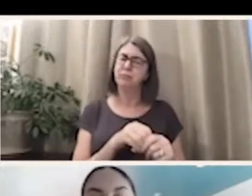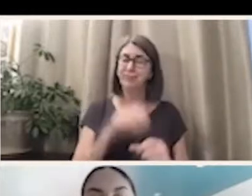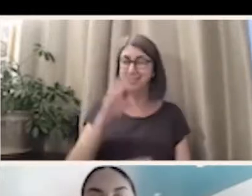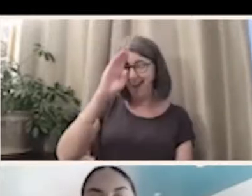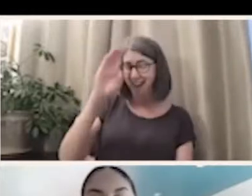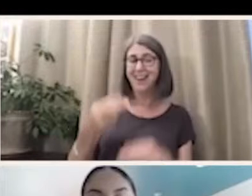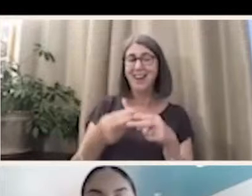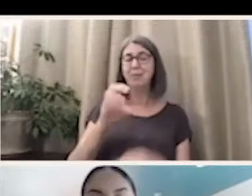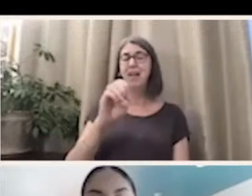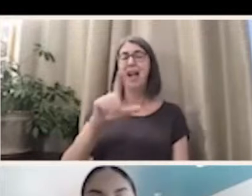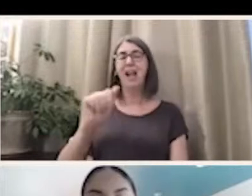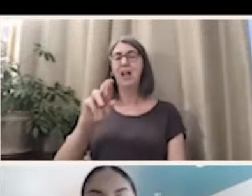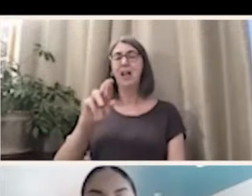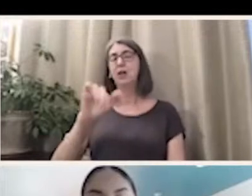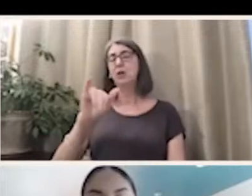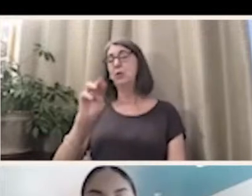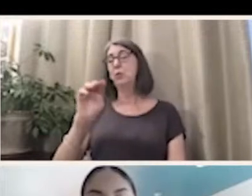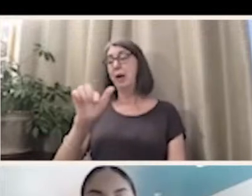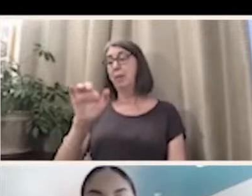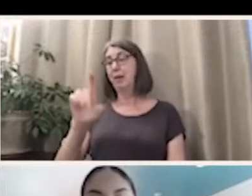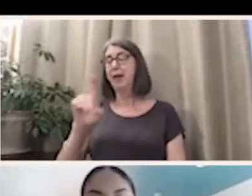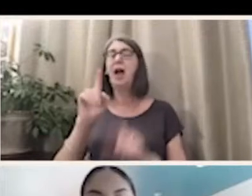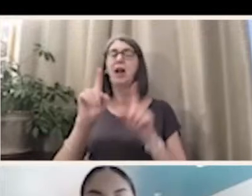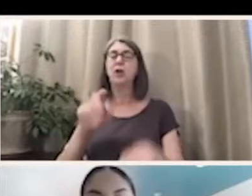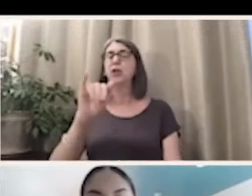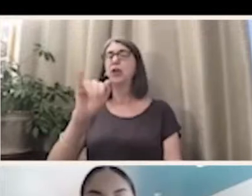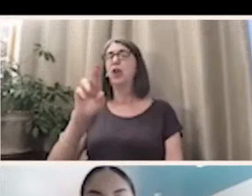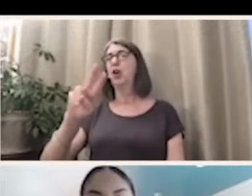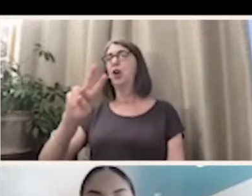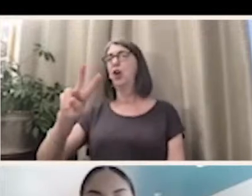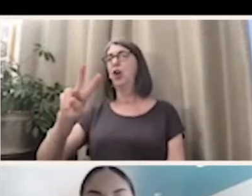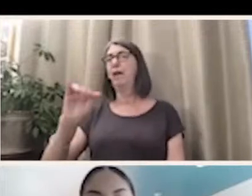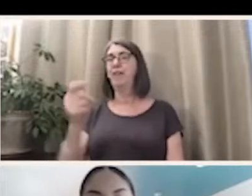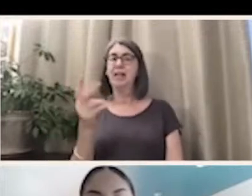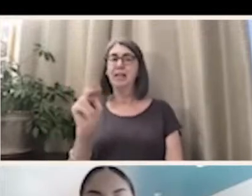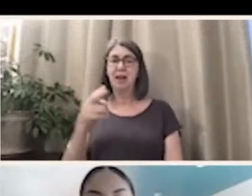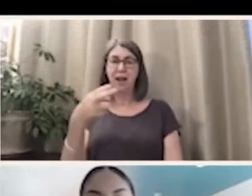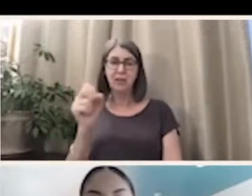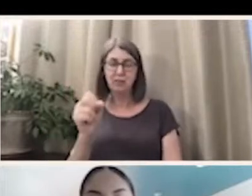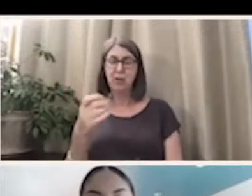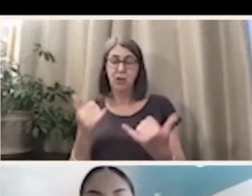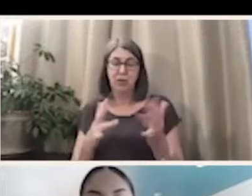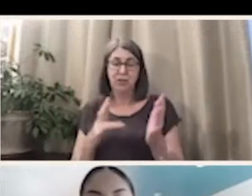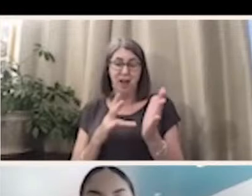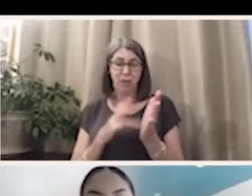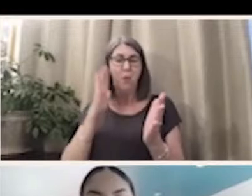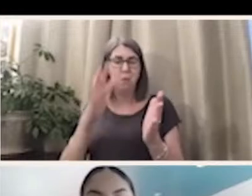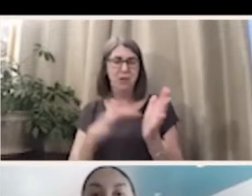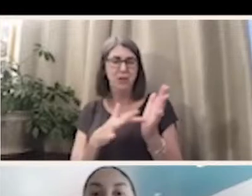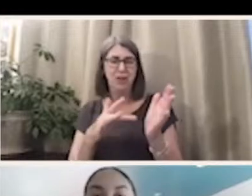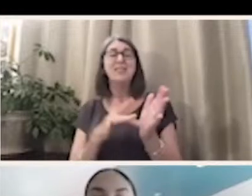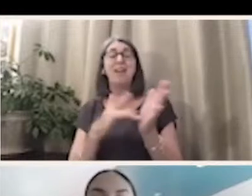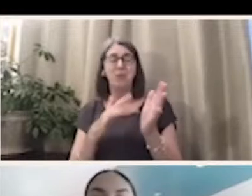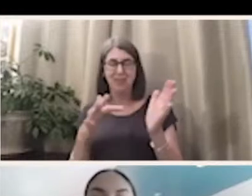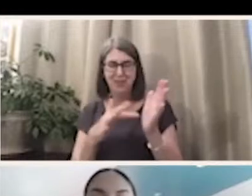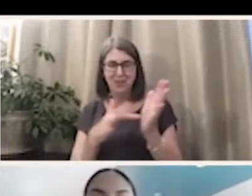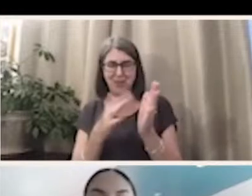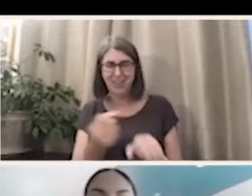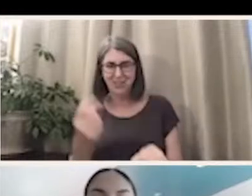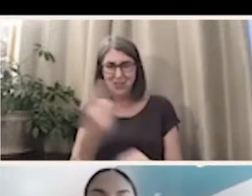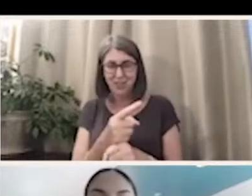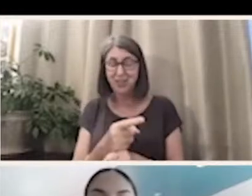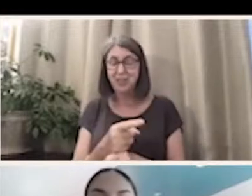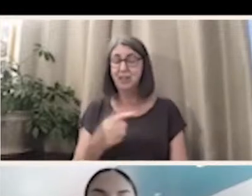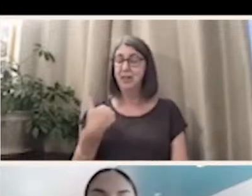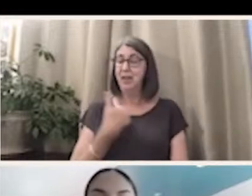Hi, my name is Ella Rimland. I go to Irvington High School and I am a current sophomore going to be a junior next year.